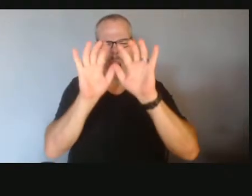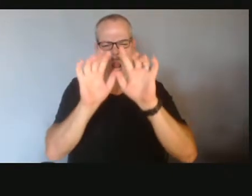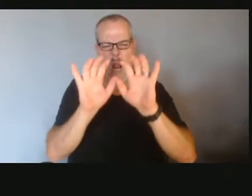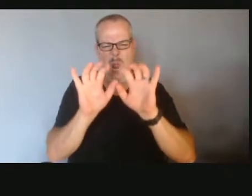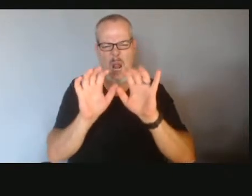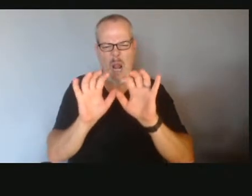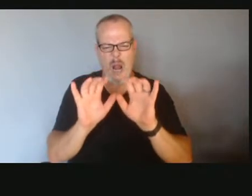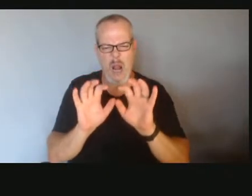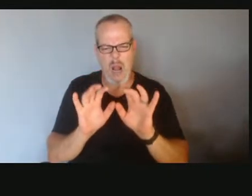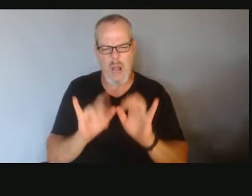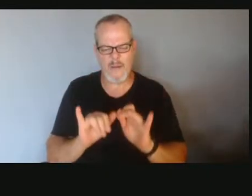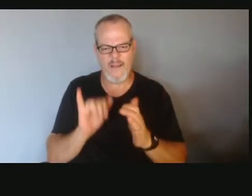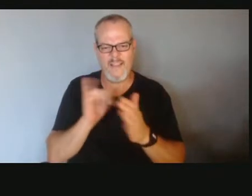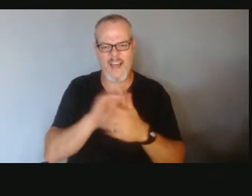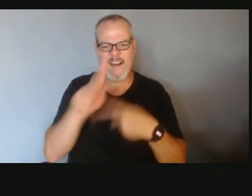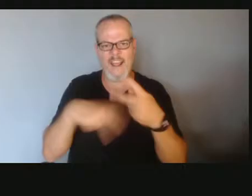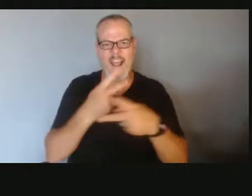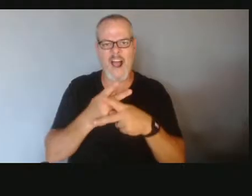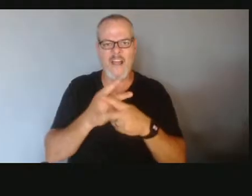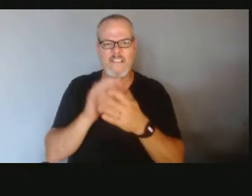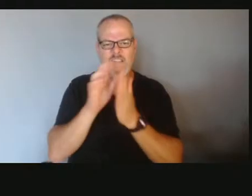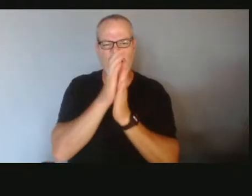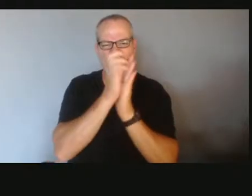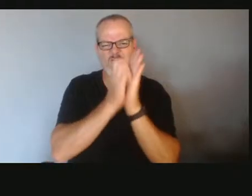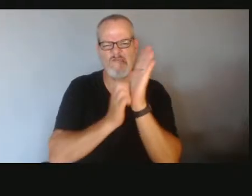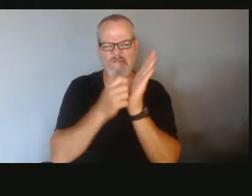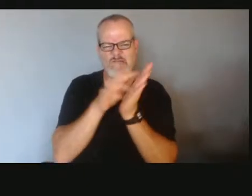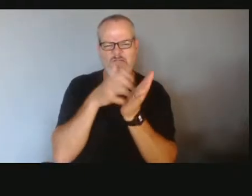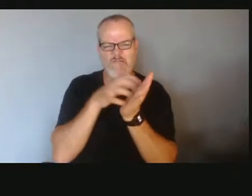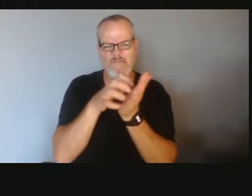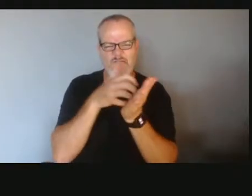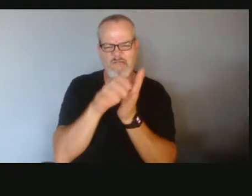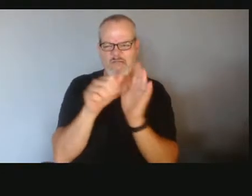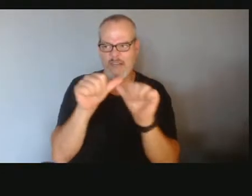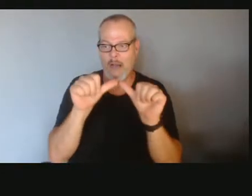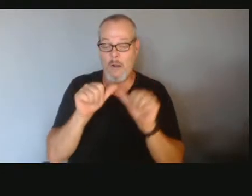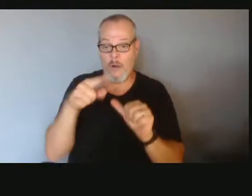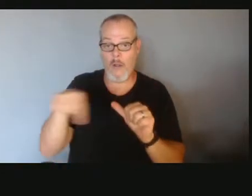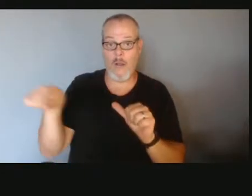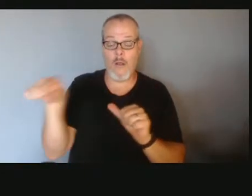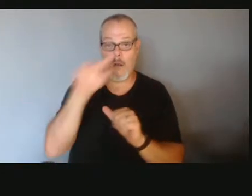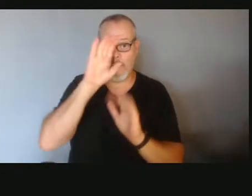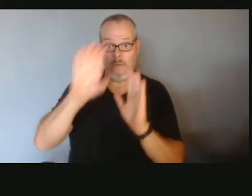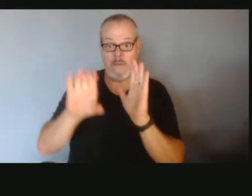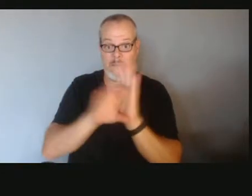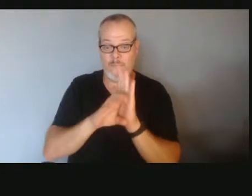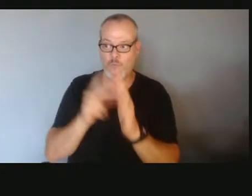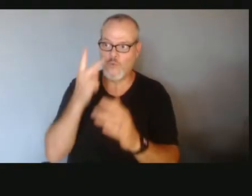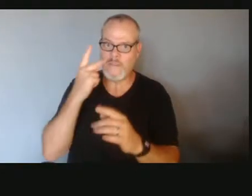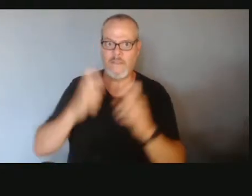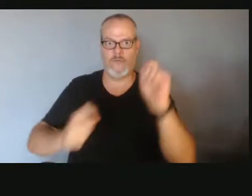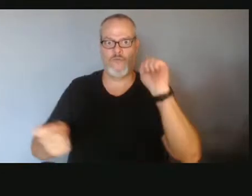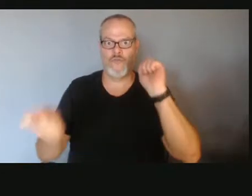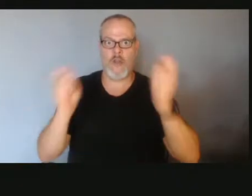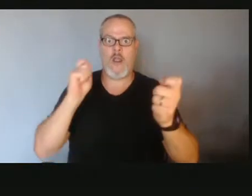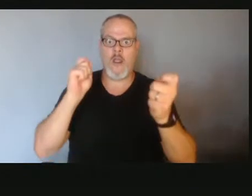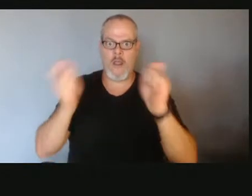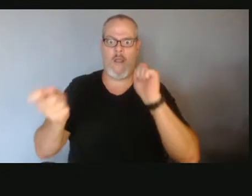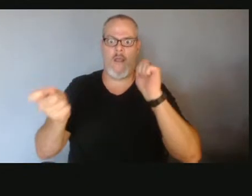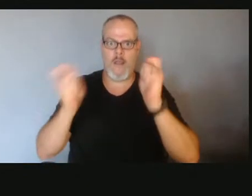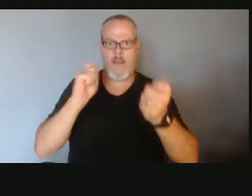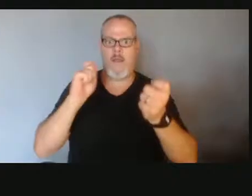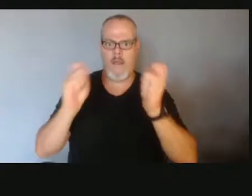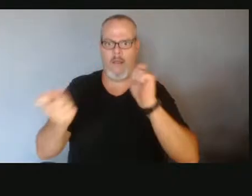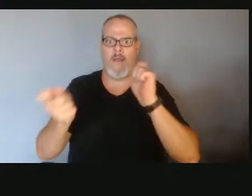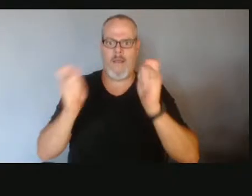pattern or texture on our image here is a lot of chaotic changes on the ground surface, which is often either